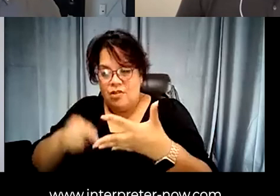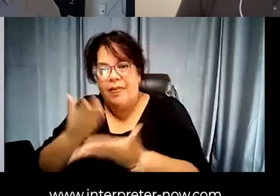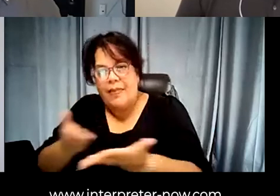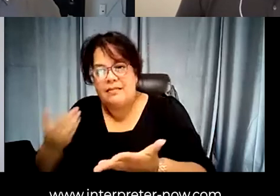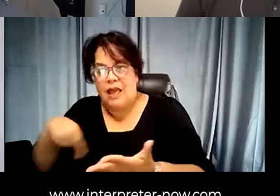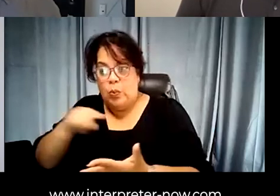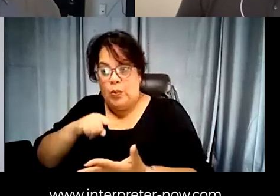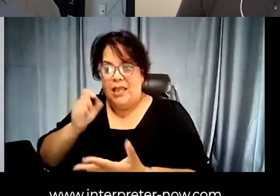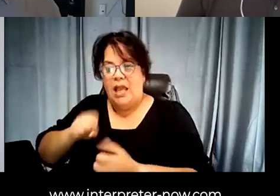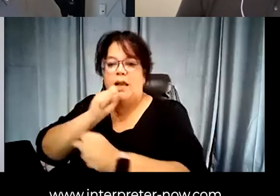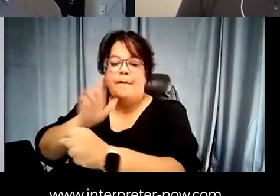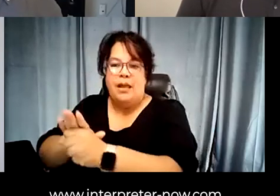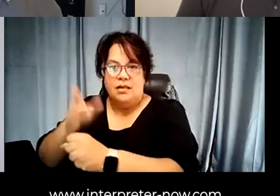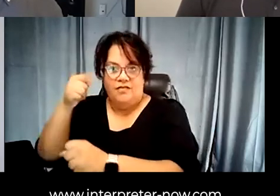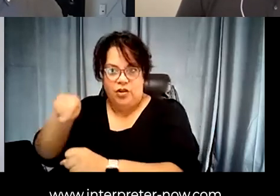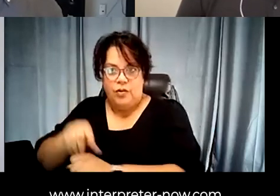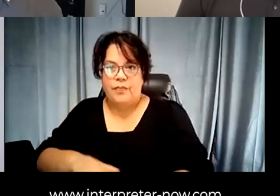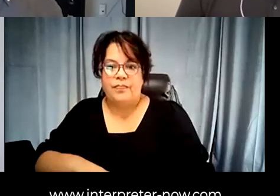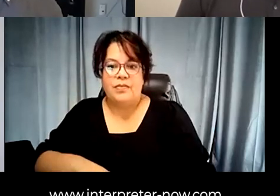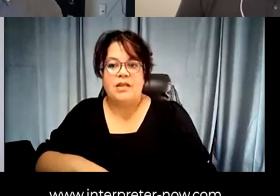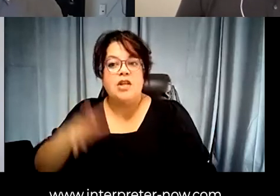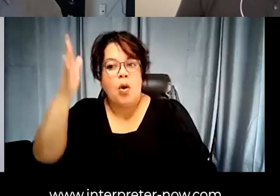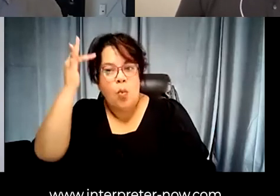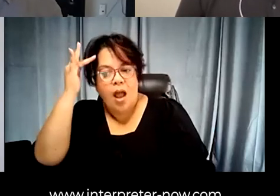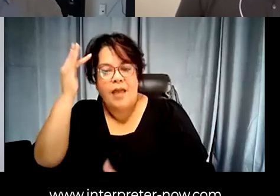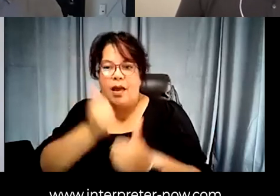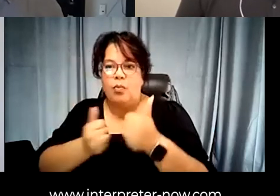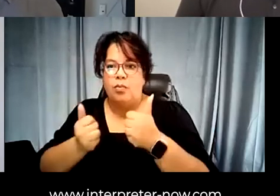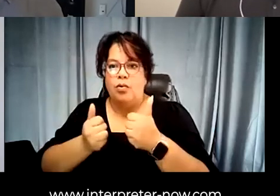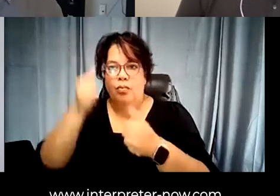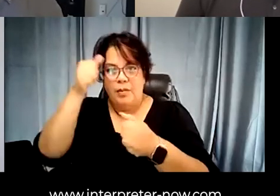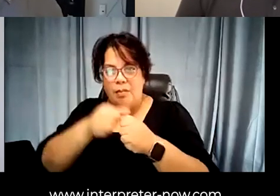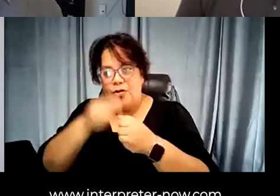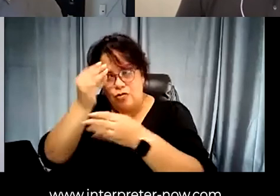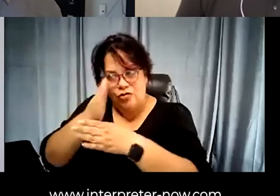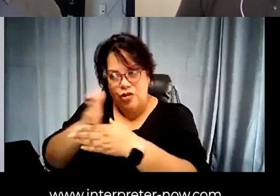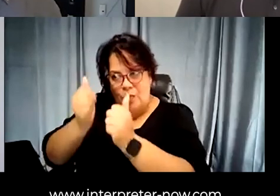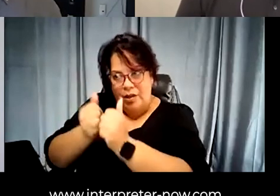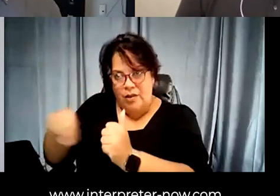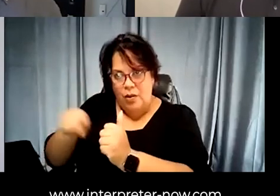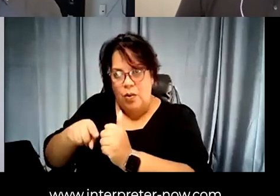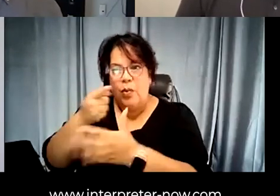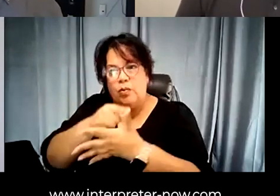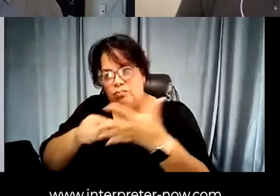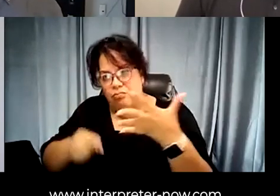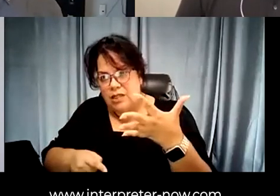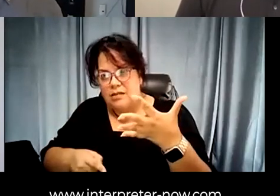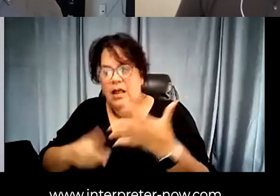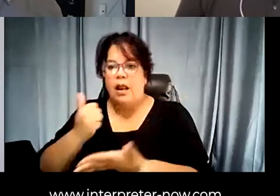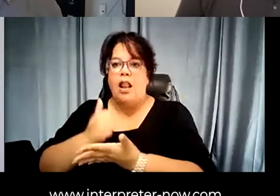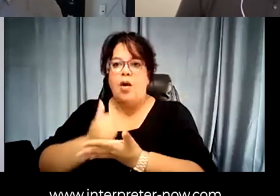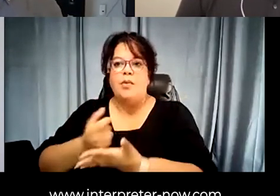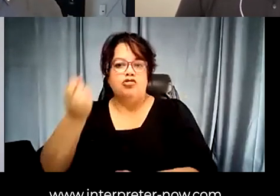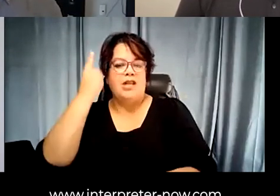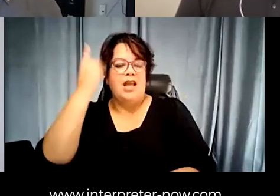the whys or the things that we want to make sure to keep top of mind. Like, just even those things, it helps understand the why.